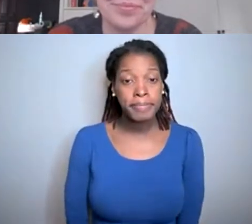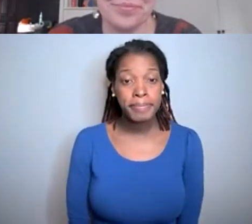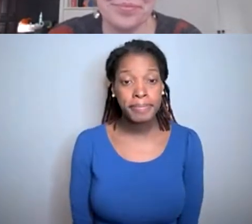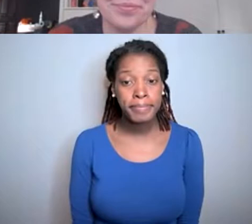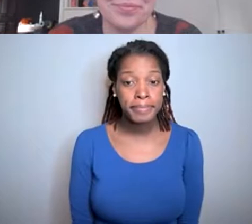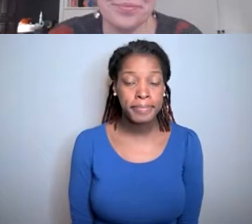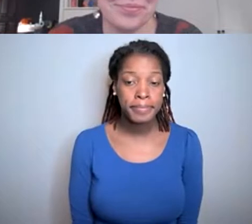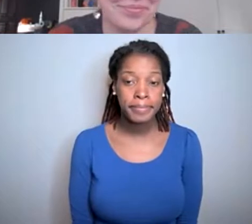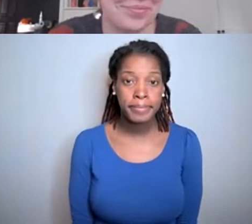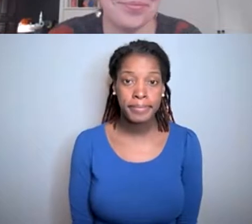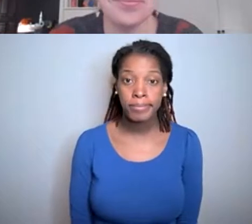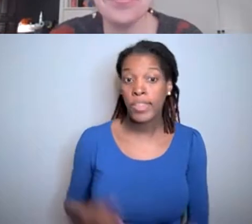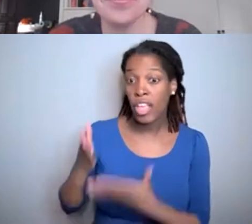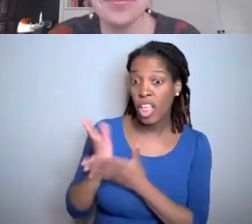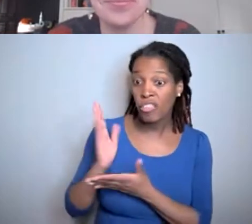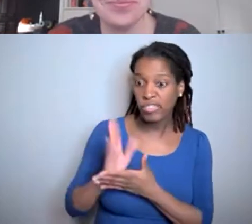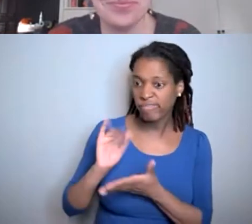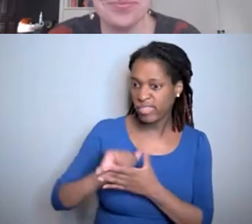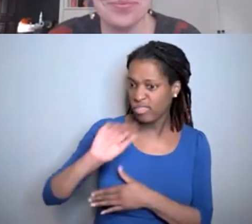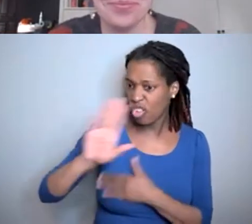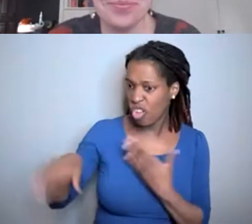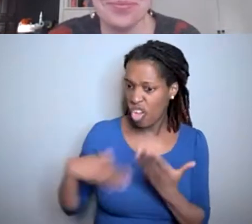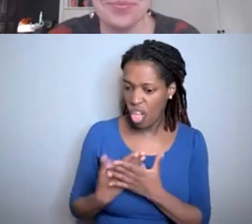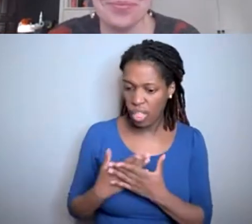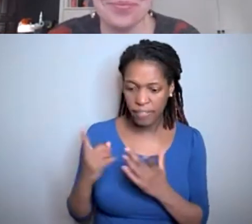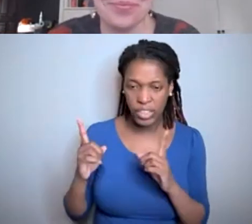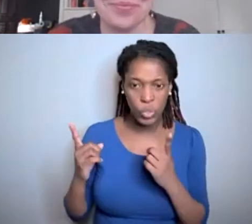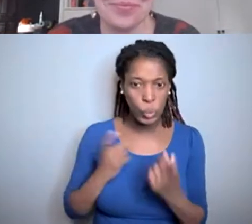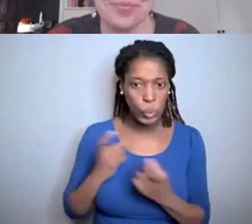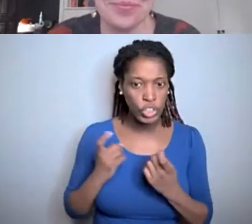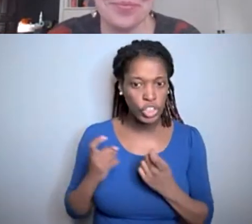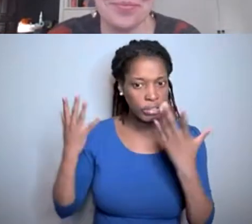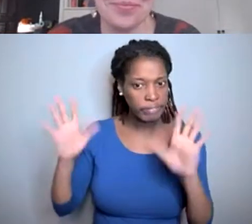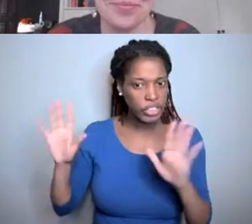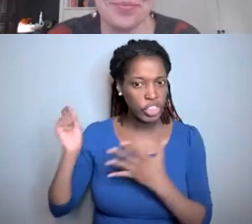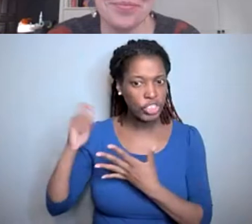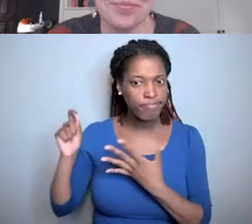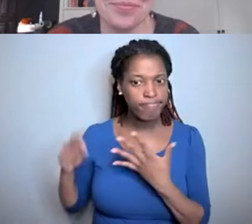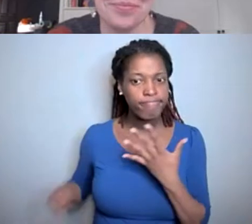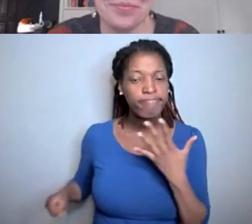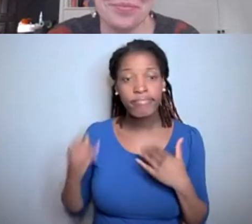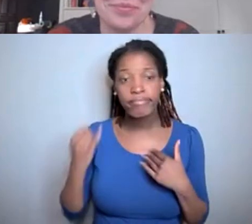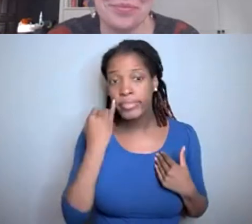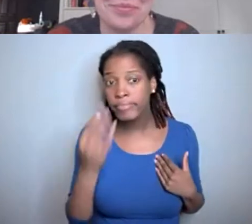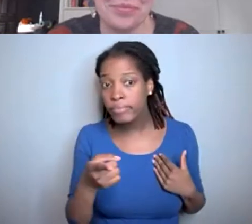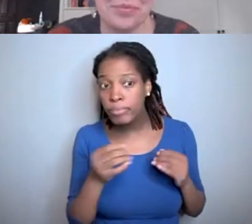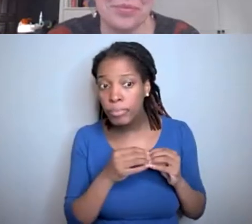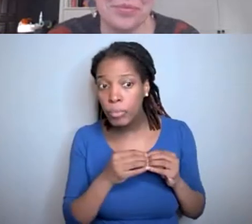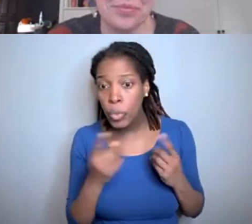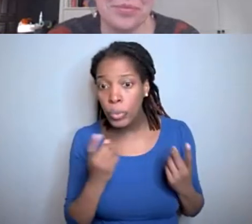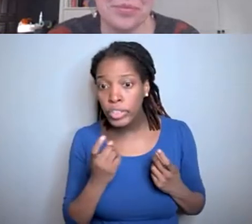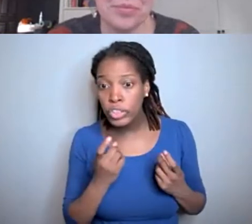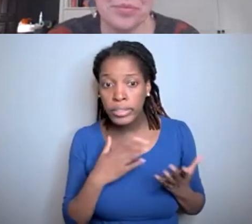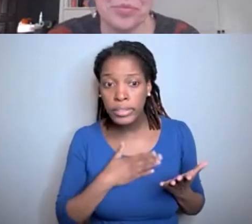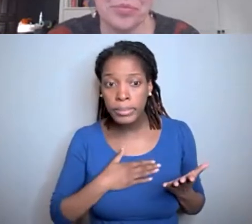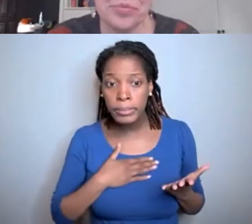all right all well that does it i'm not seeing any more questions coming in if you have some please please feel